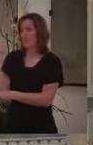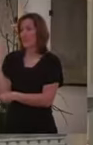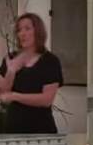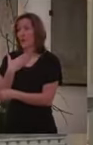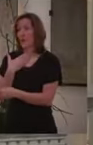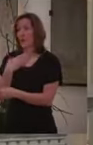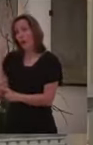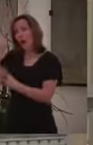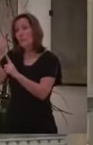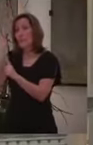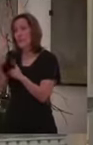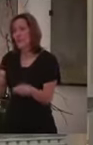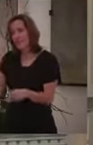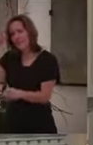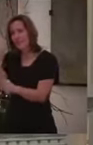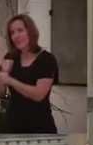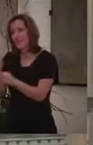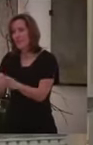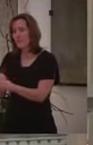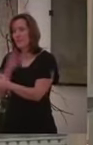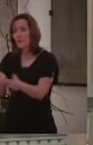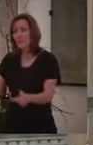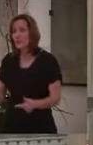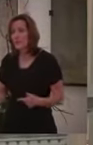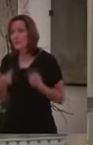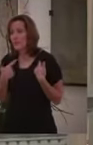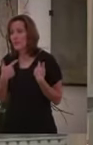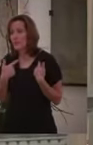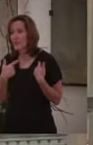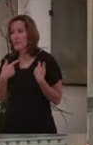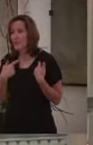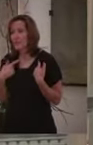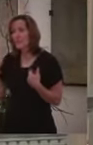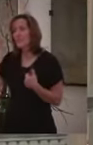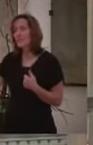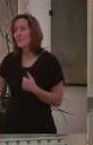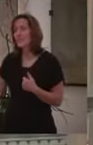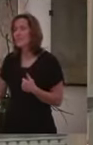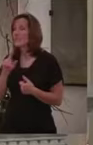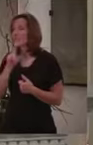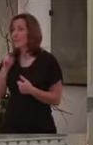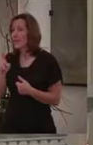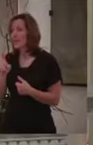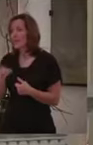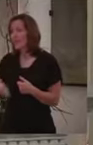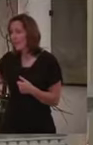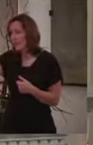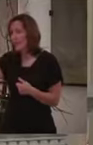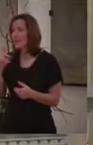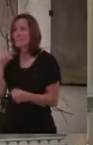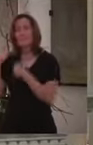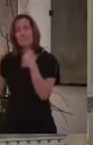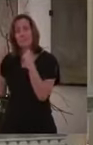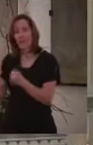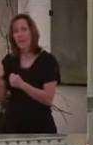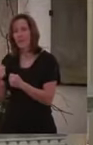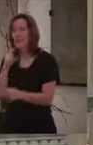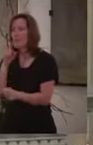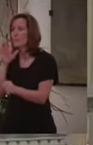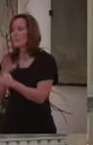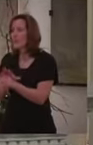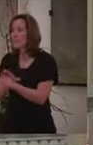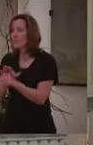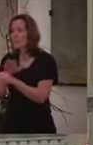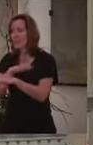Our mission as a faith-filled people and a faith-filled church is to witness to the reality of God's power and